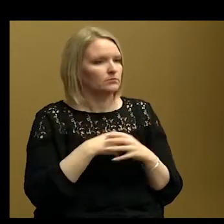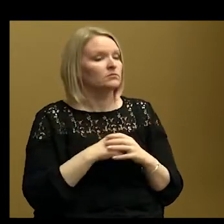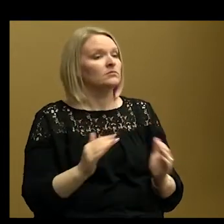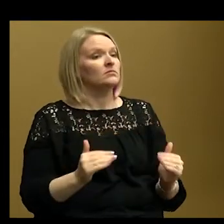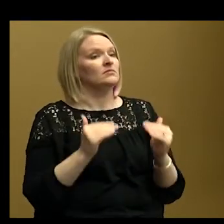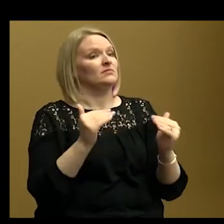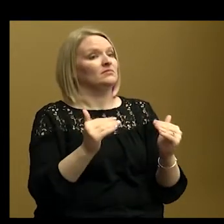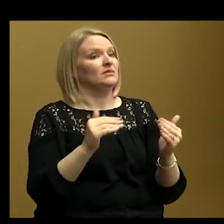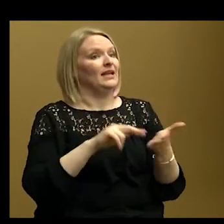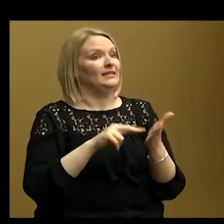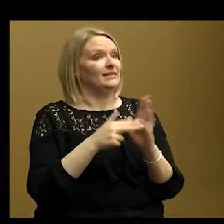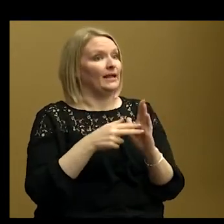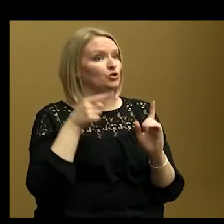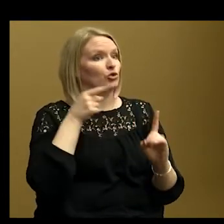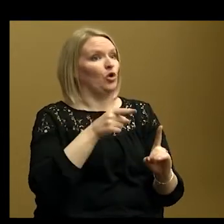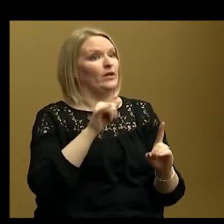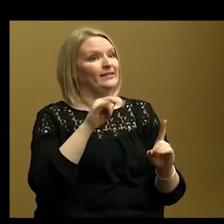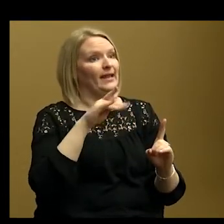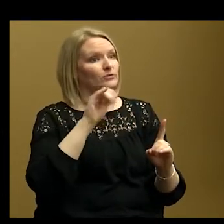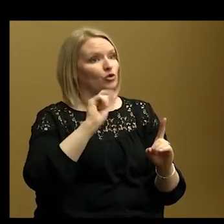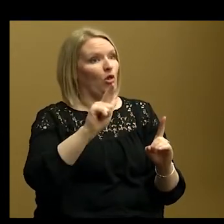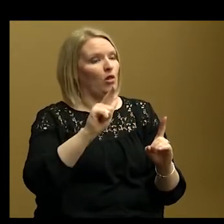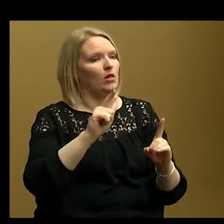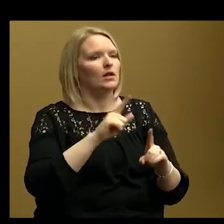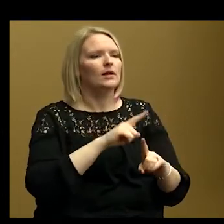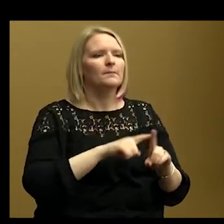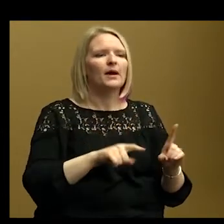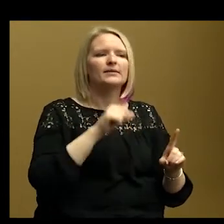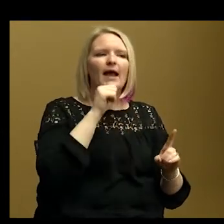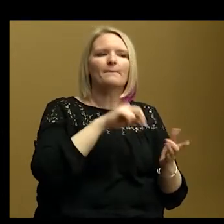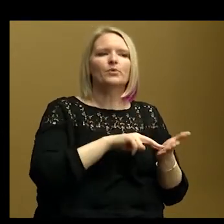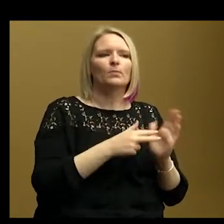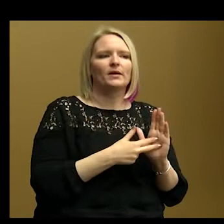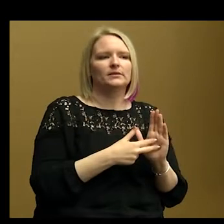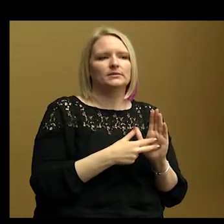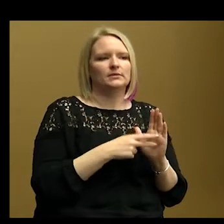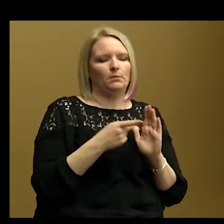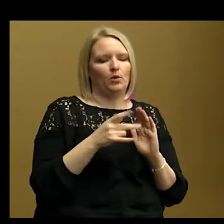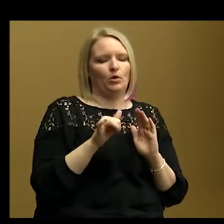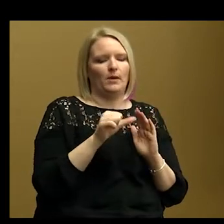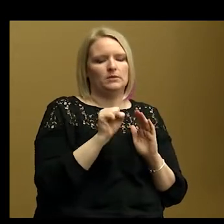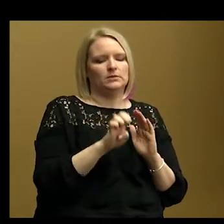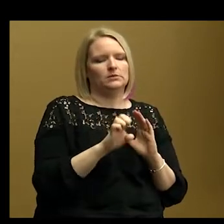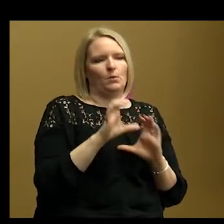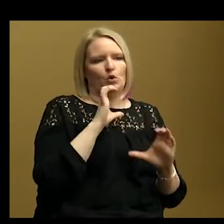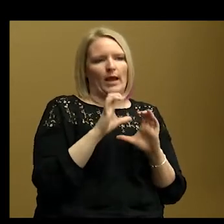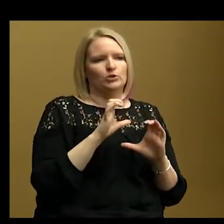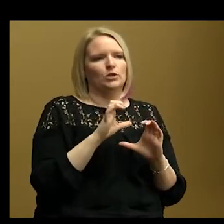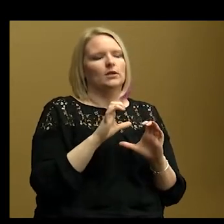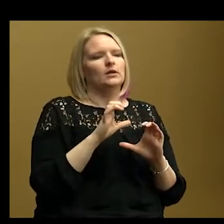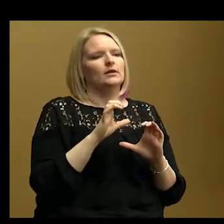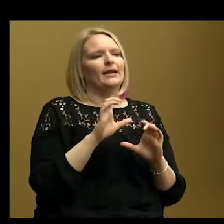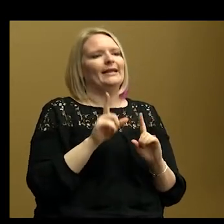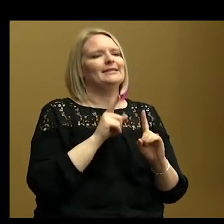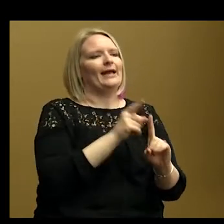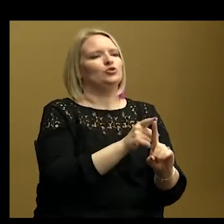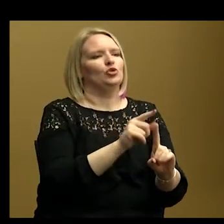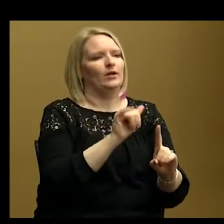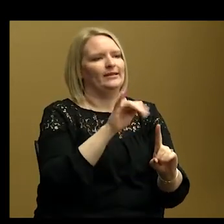there's intentional, but not purposeful communication. So they're starting to get